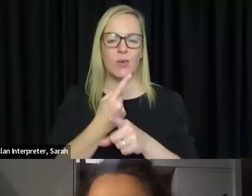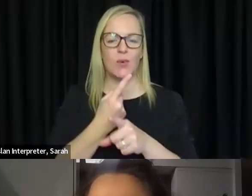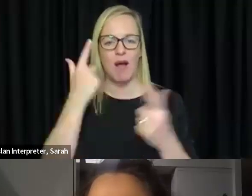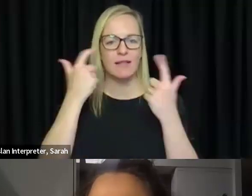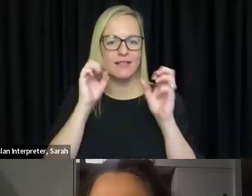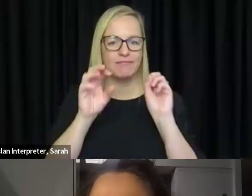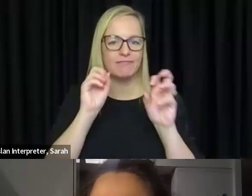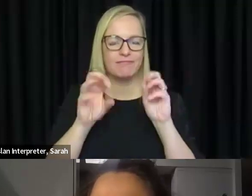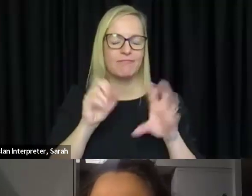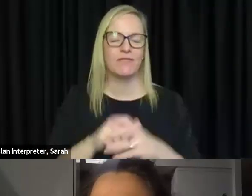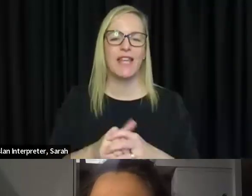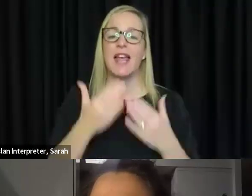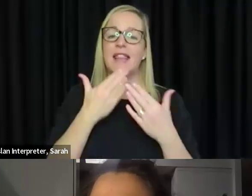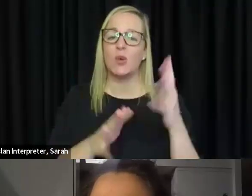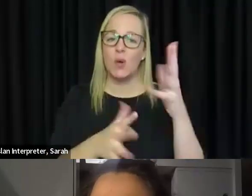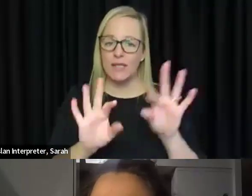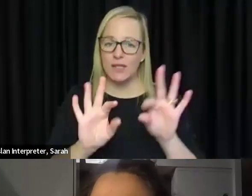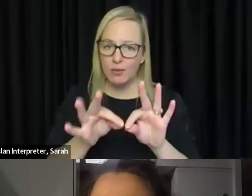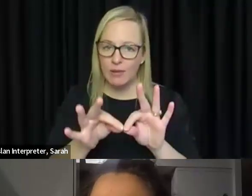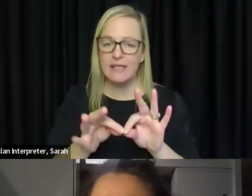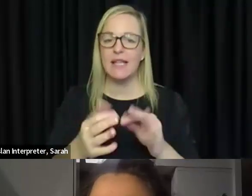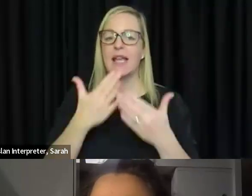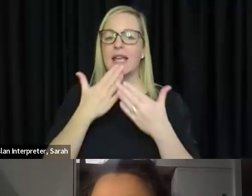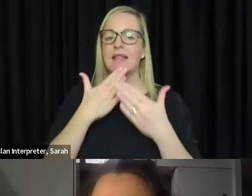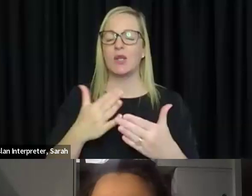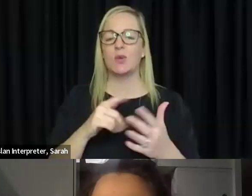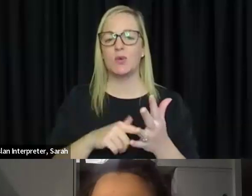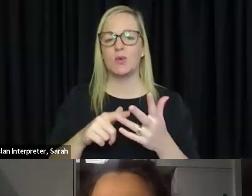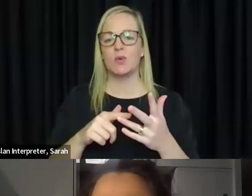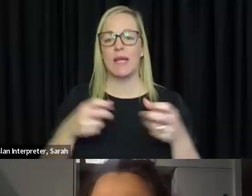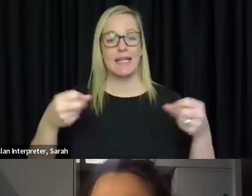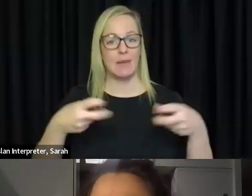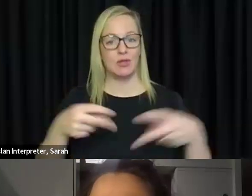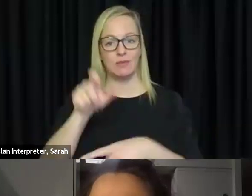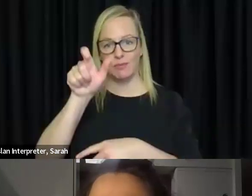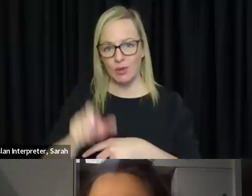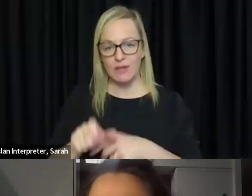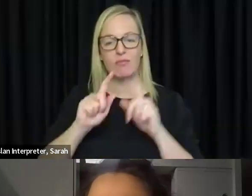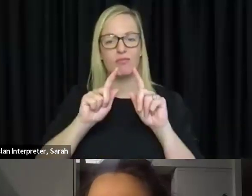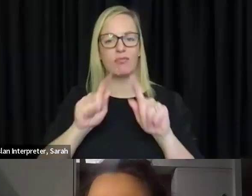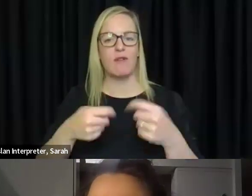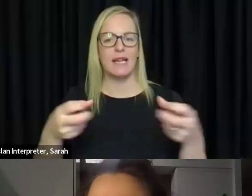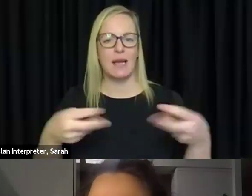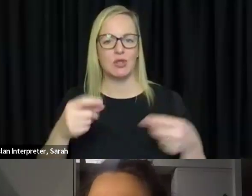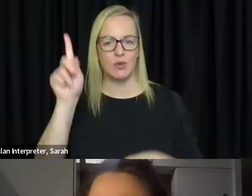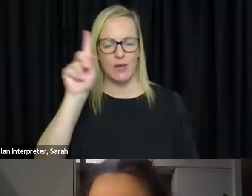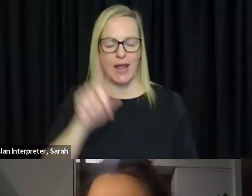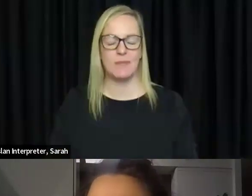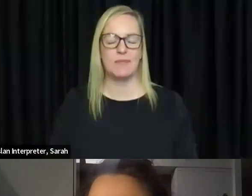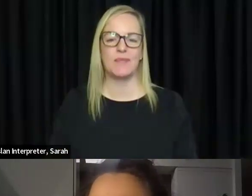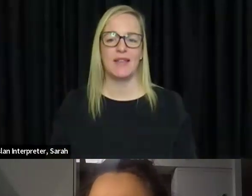And yeah, thank you to the Auslan interpreters, and thank you to the caption providers today. We've